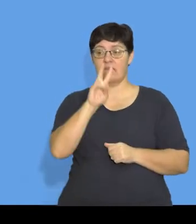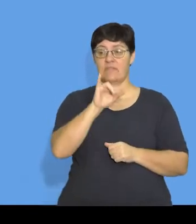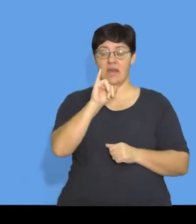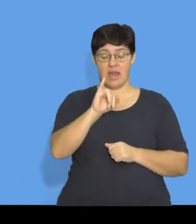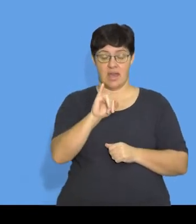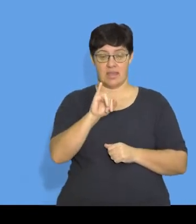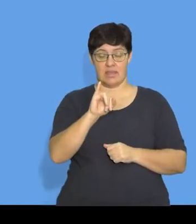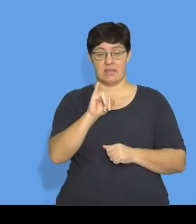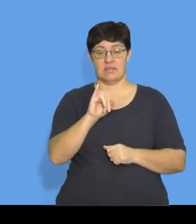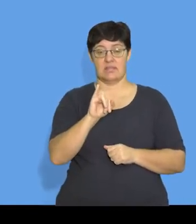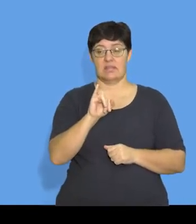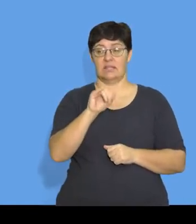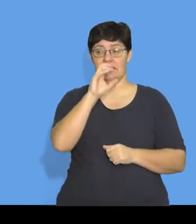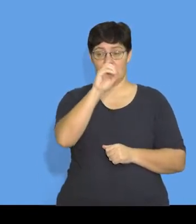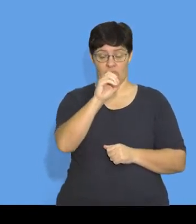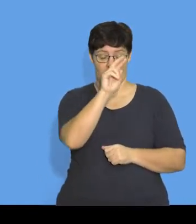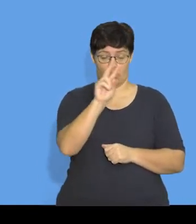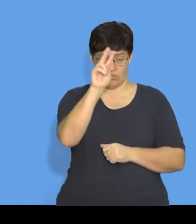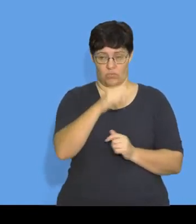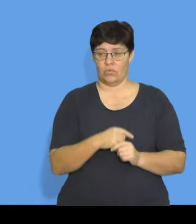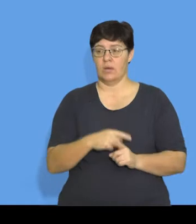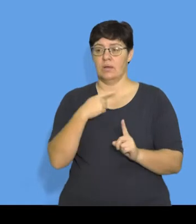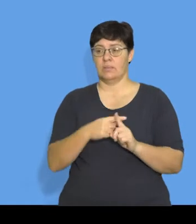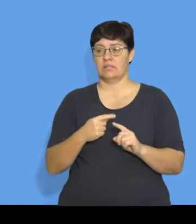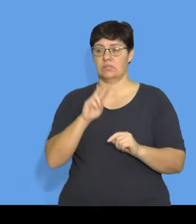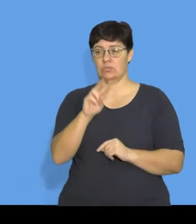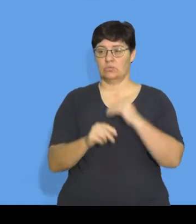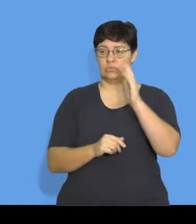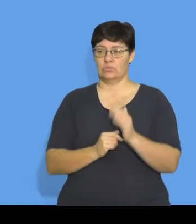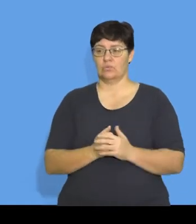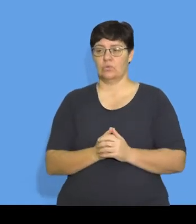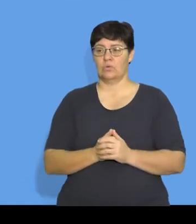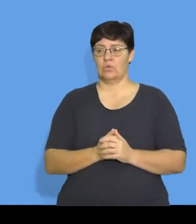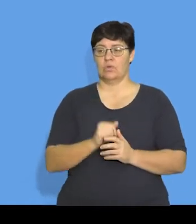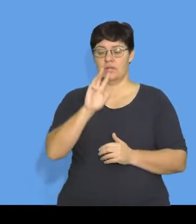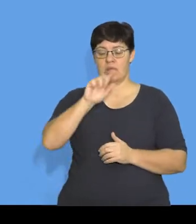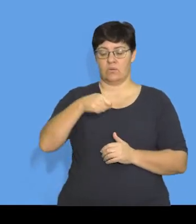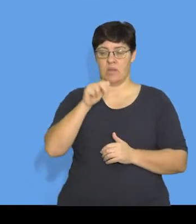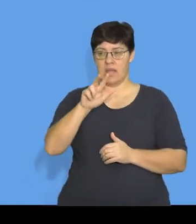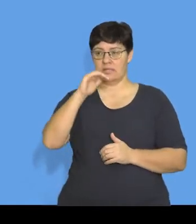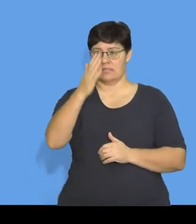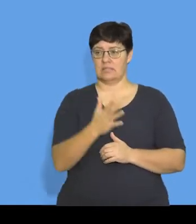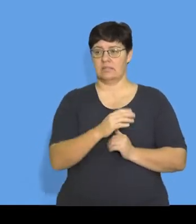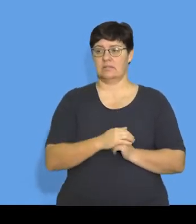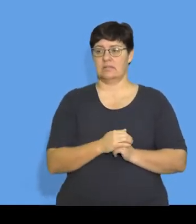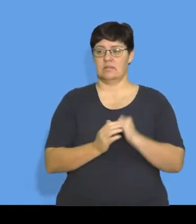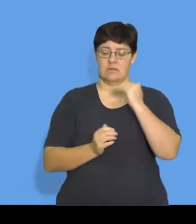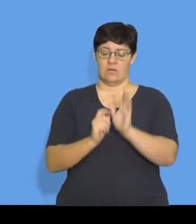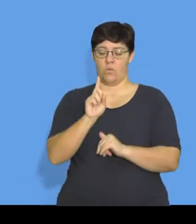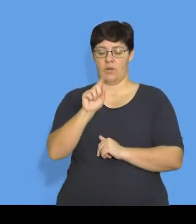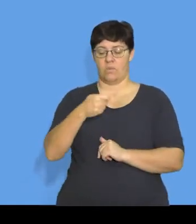0. This is 2 times 9,8 times 1,5.